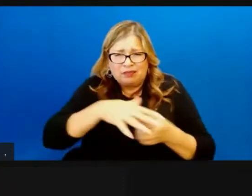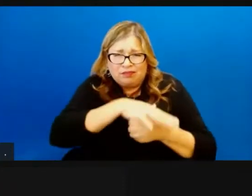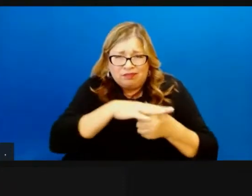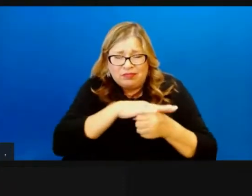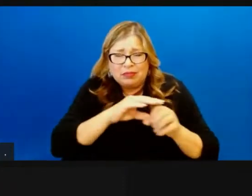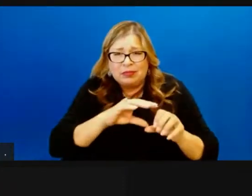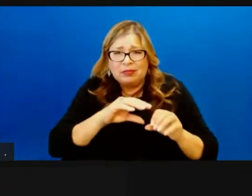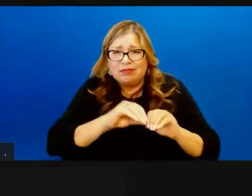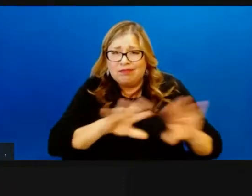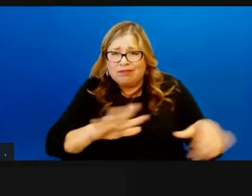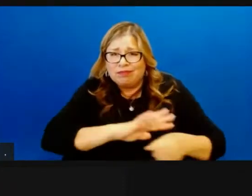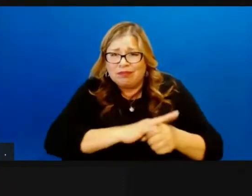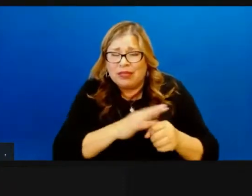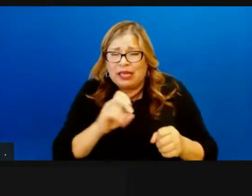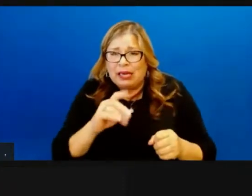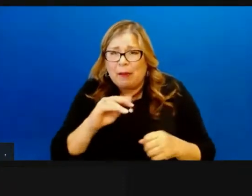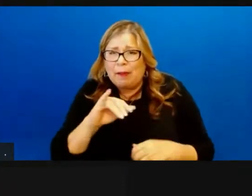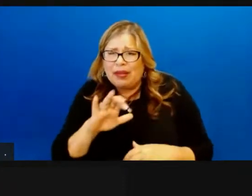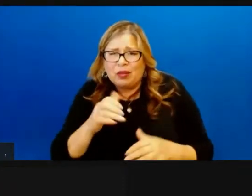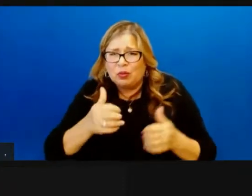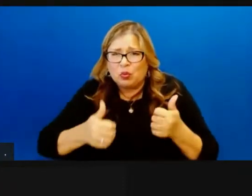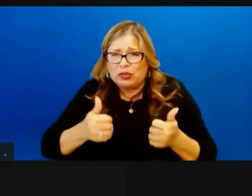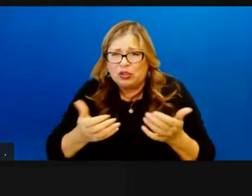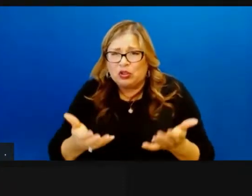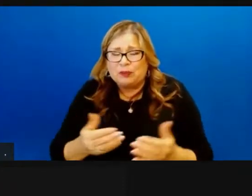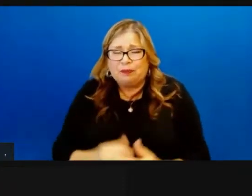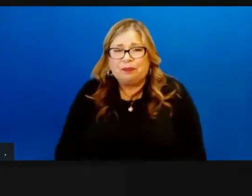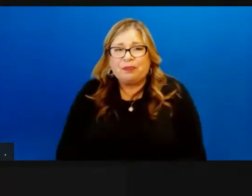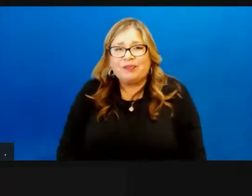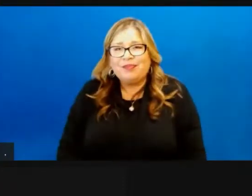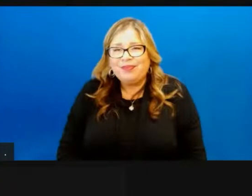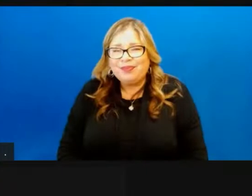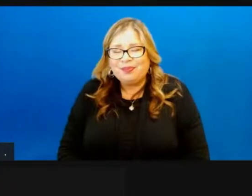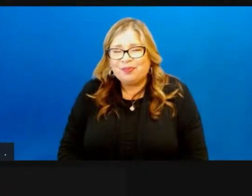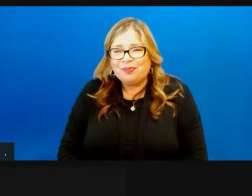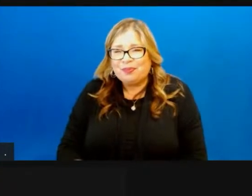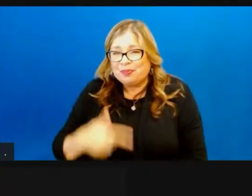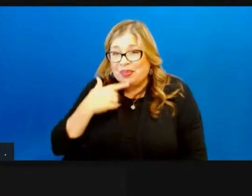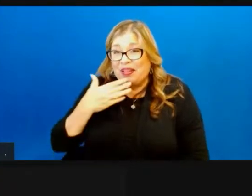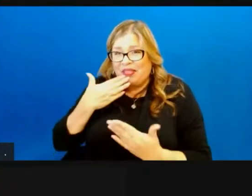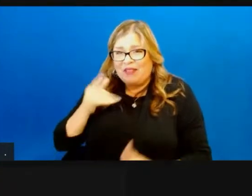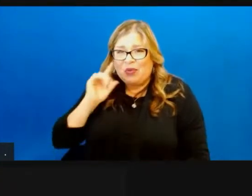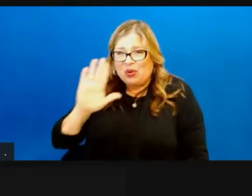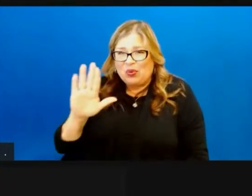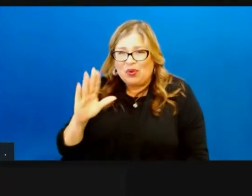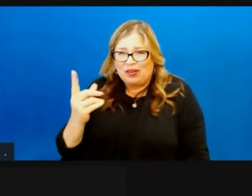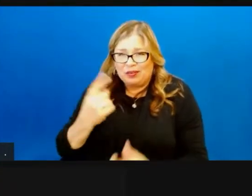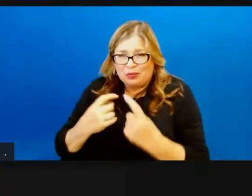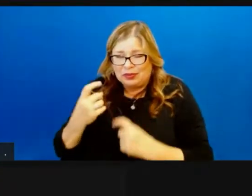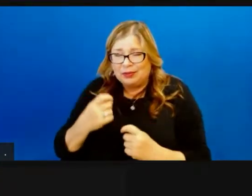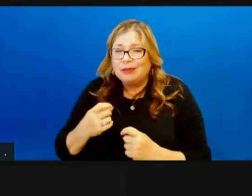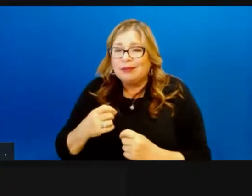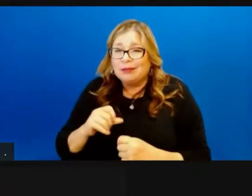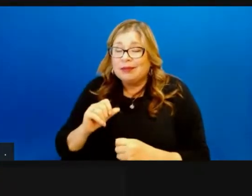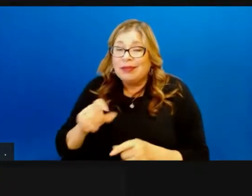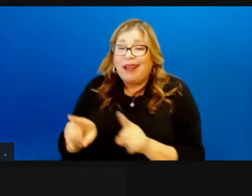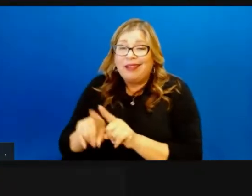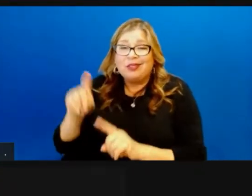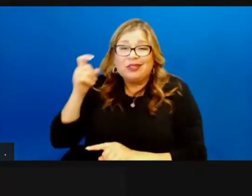Thanks for the thoughtful question. And as the governor has alluded to, we are working hard